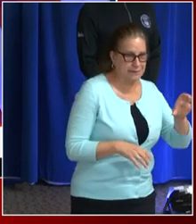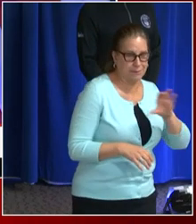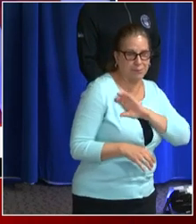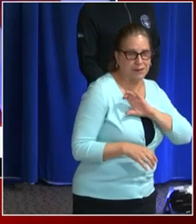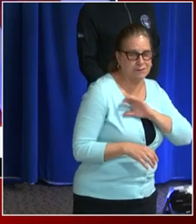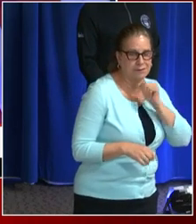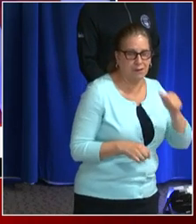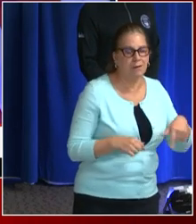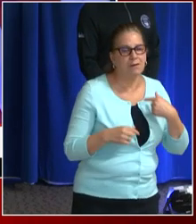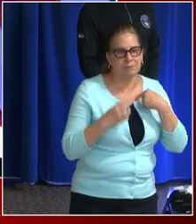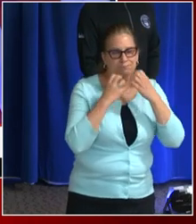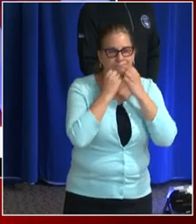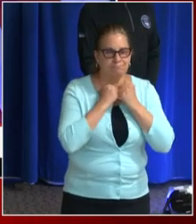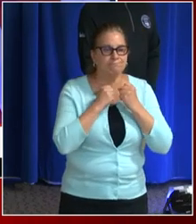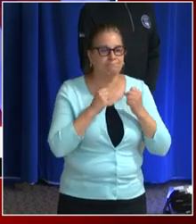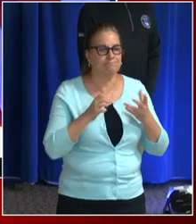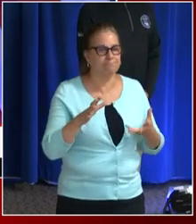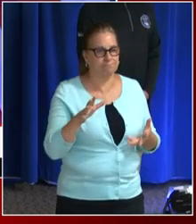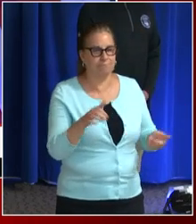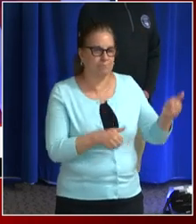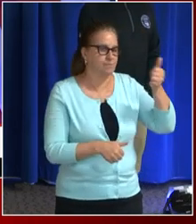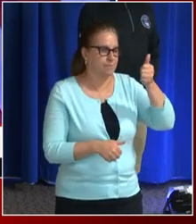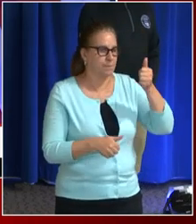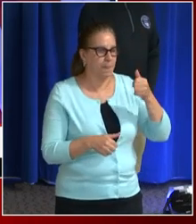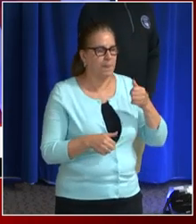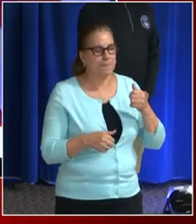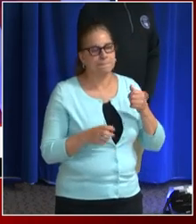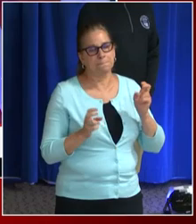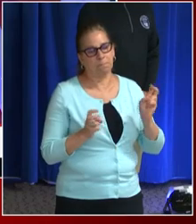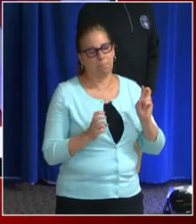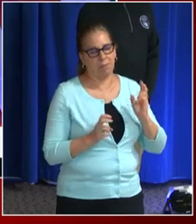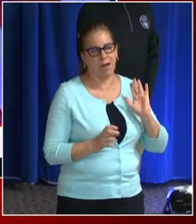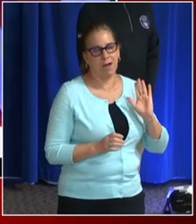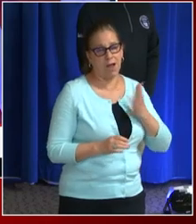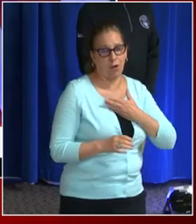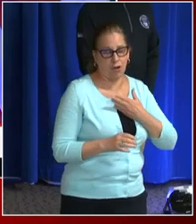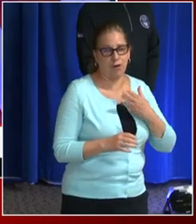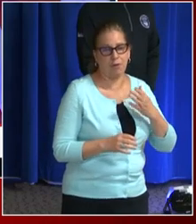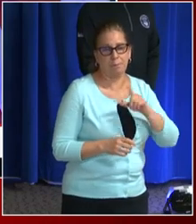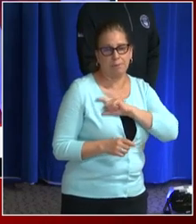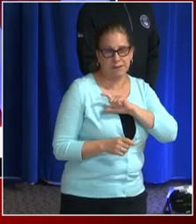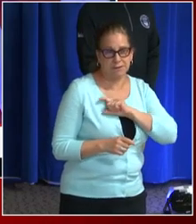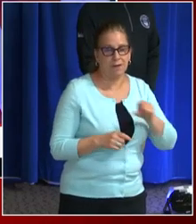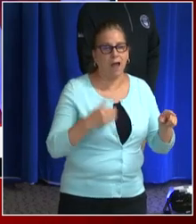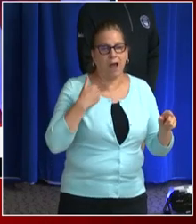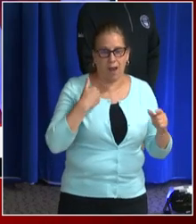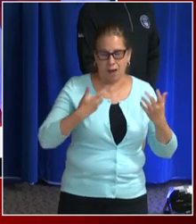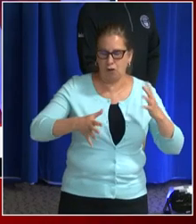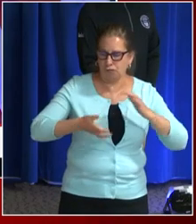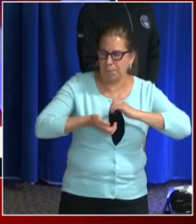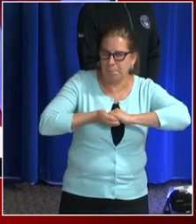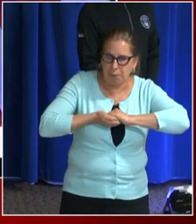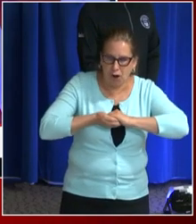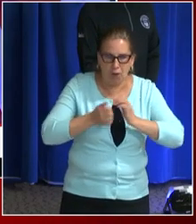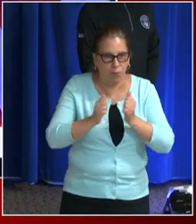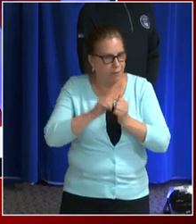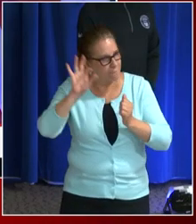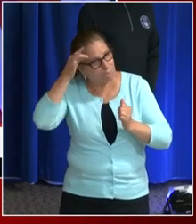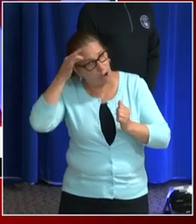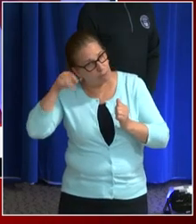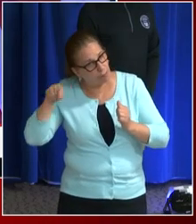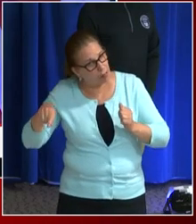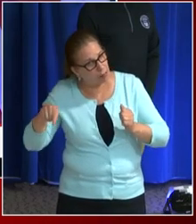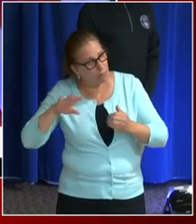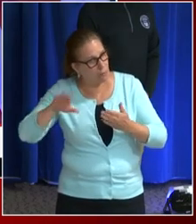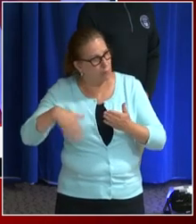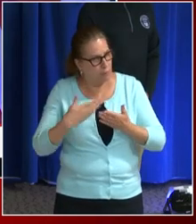me. Having said that, they're federal partners that we work with all the time, and that whose assistance we